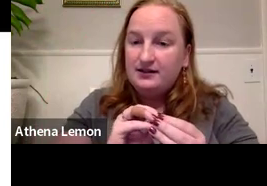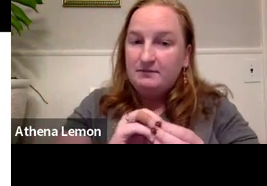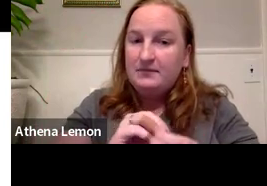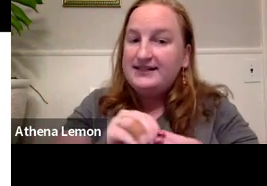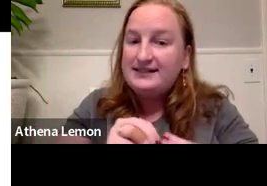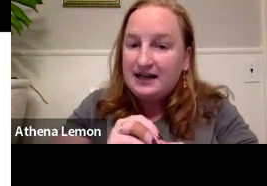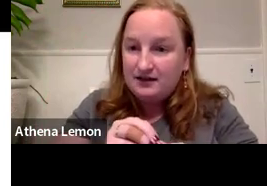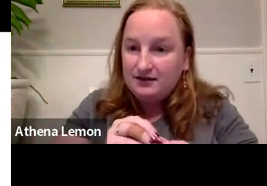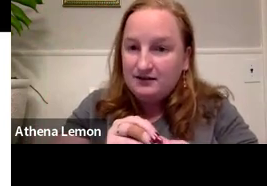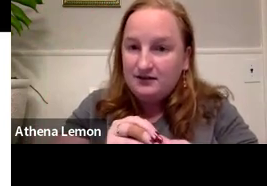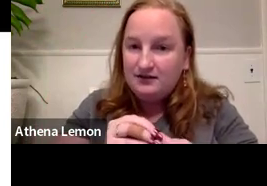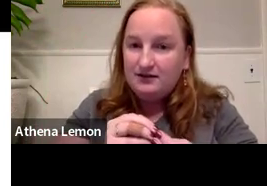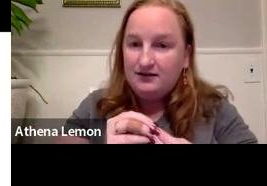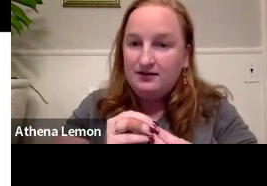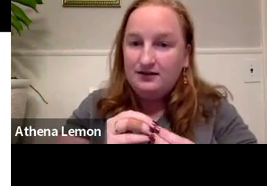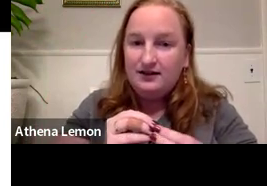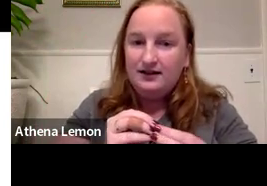this micelle,